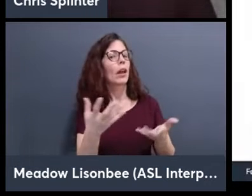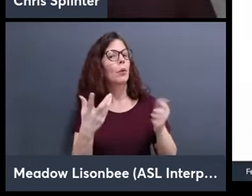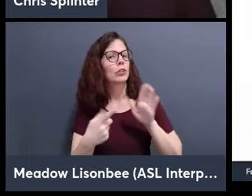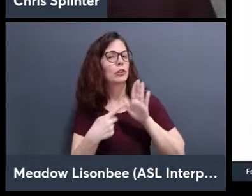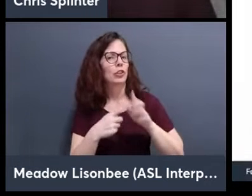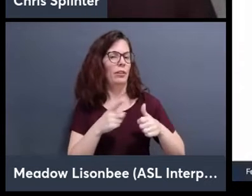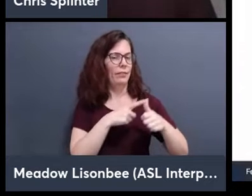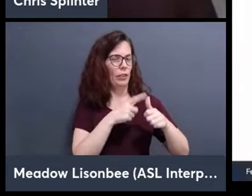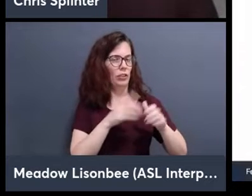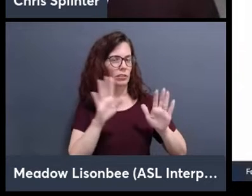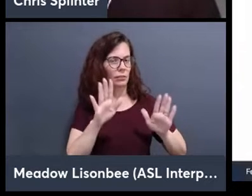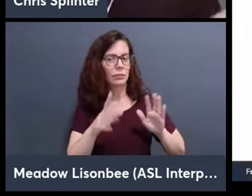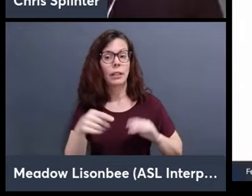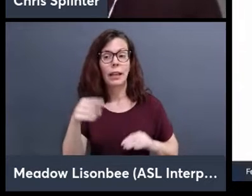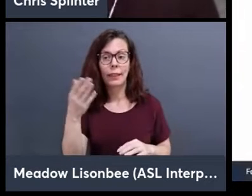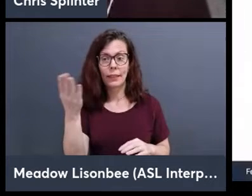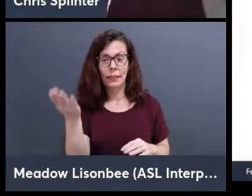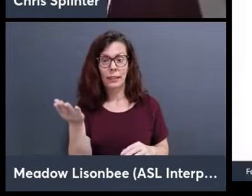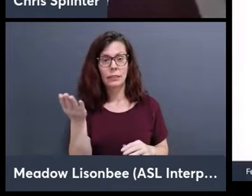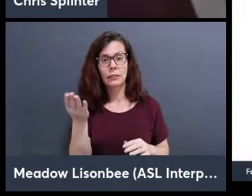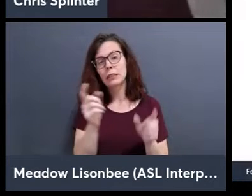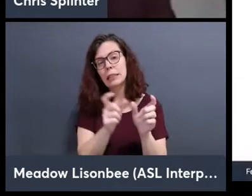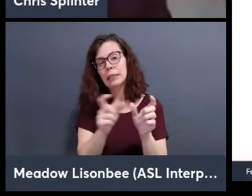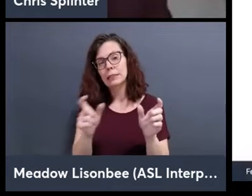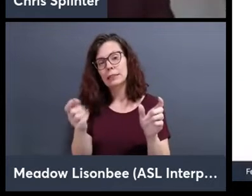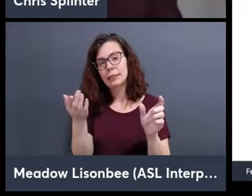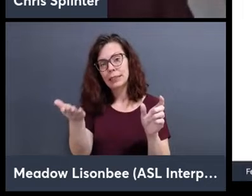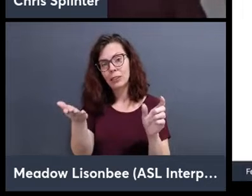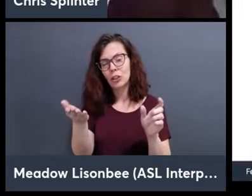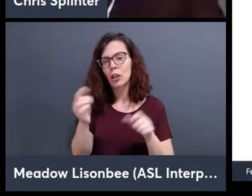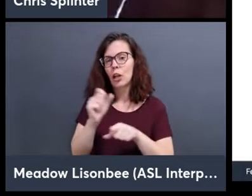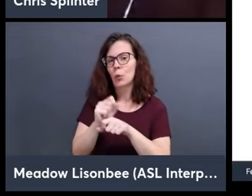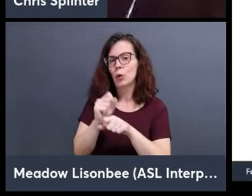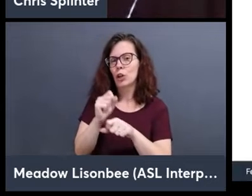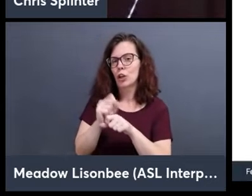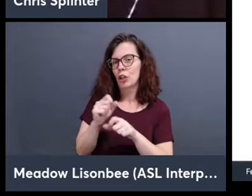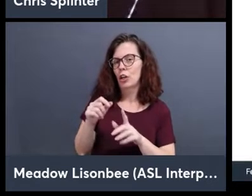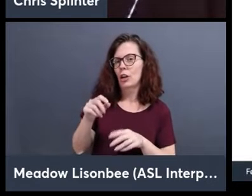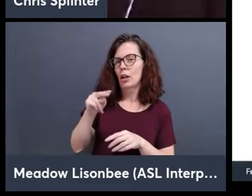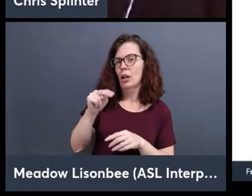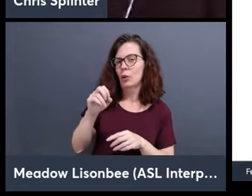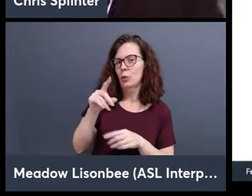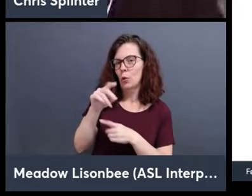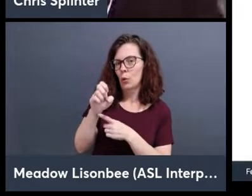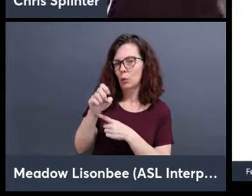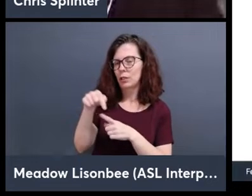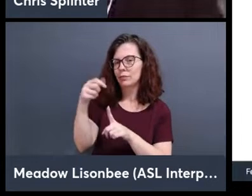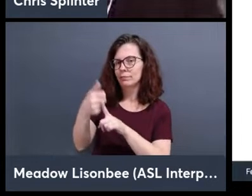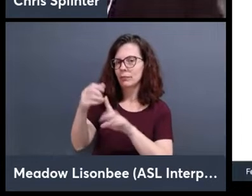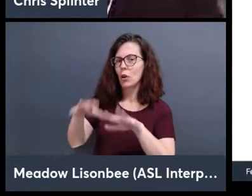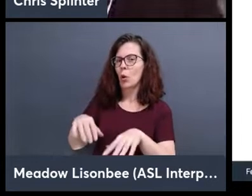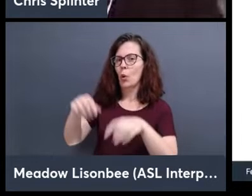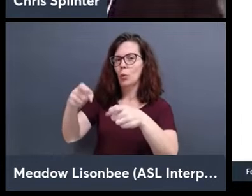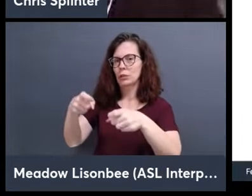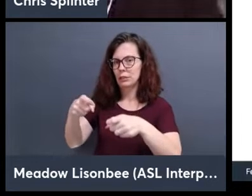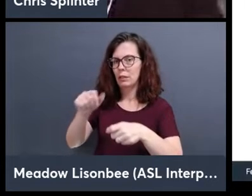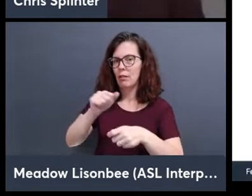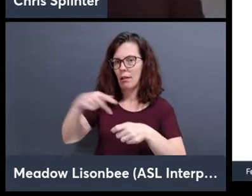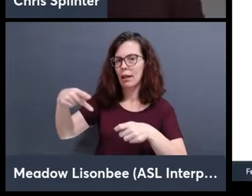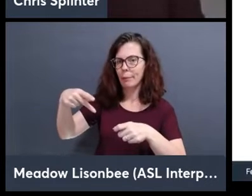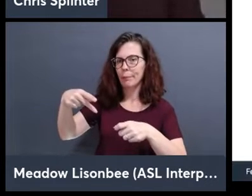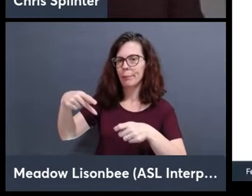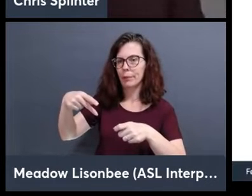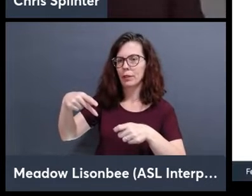first, though, that this instance here is a worker node, and it is hosting an application in